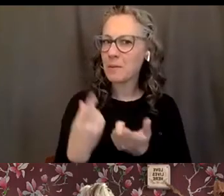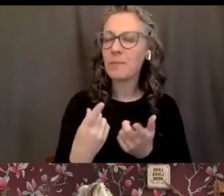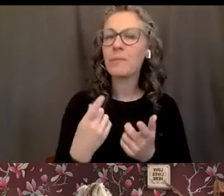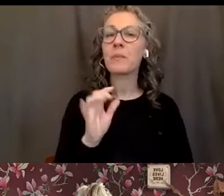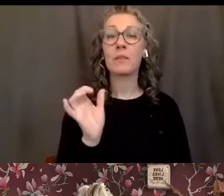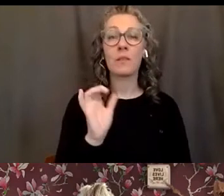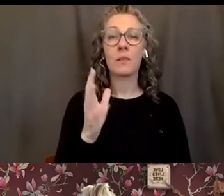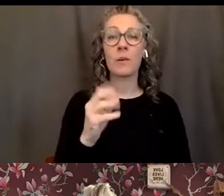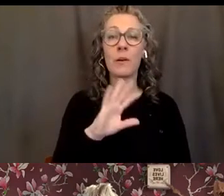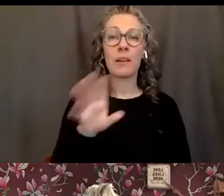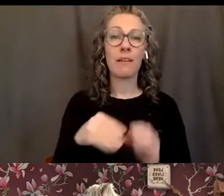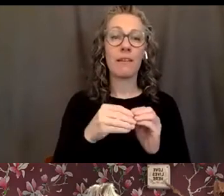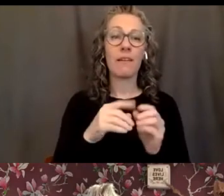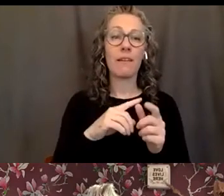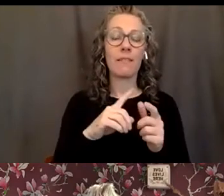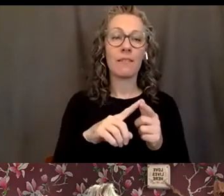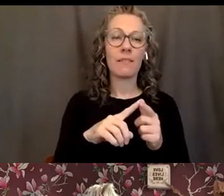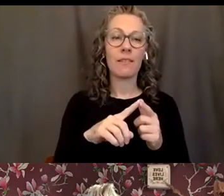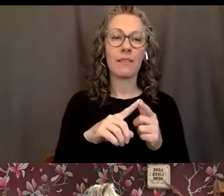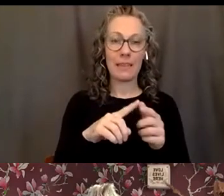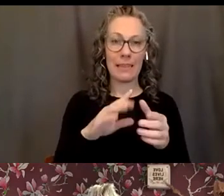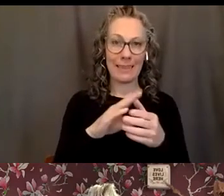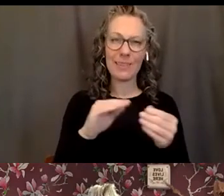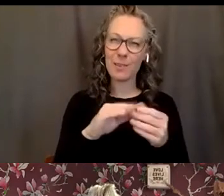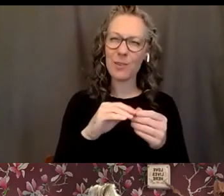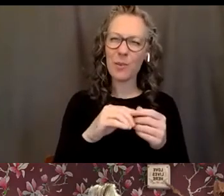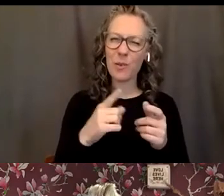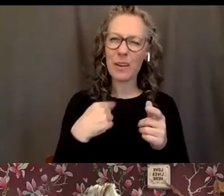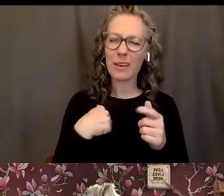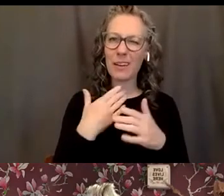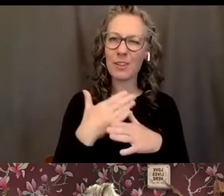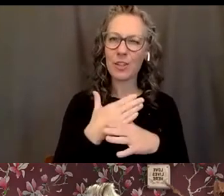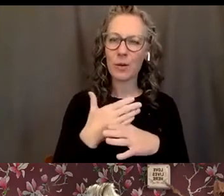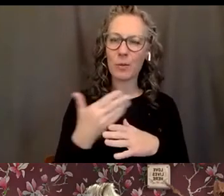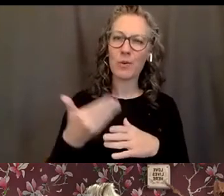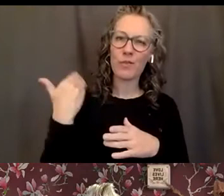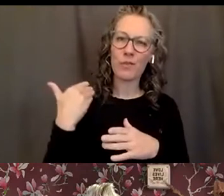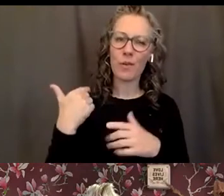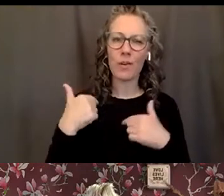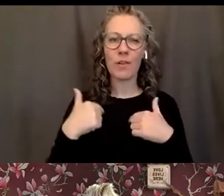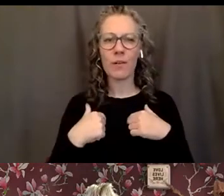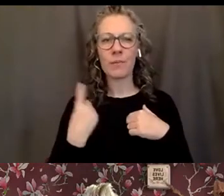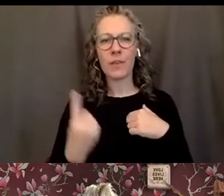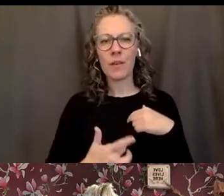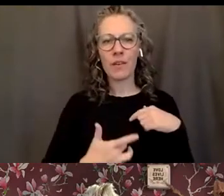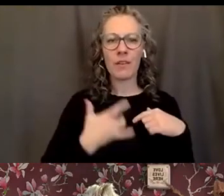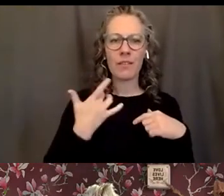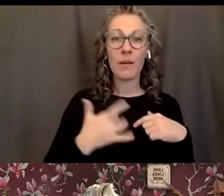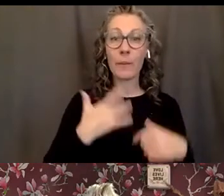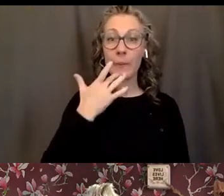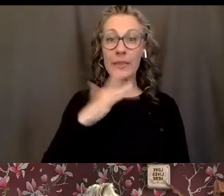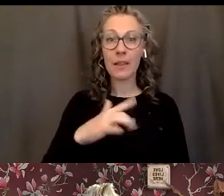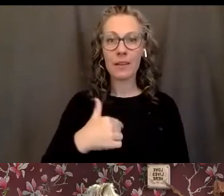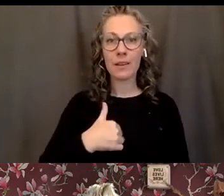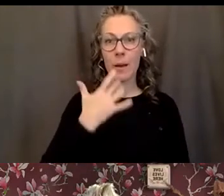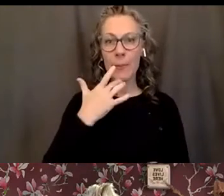that just from the story that I told earlier, how I always felt that I was lucky. So